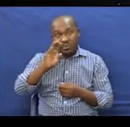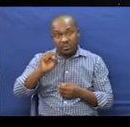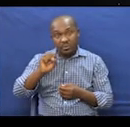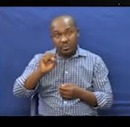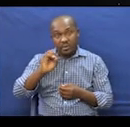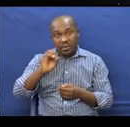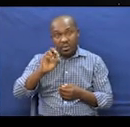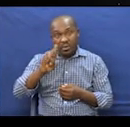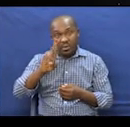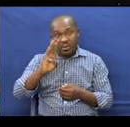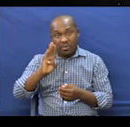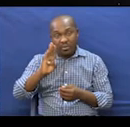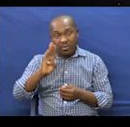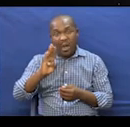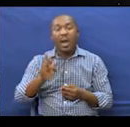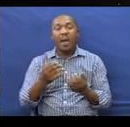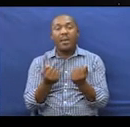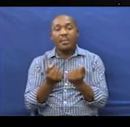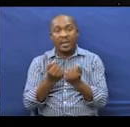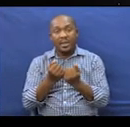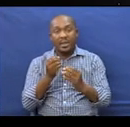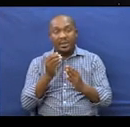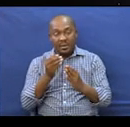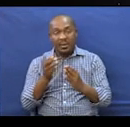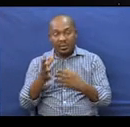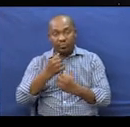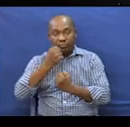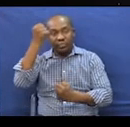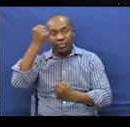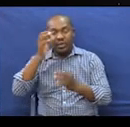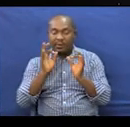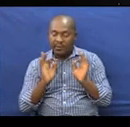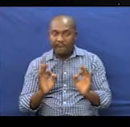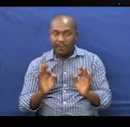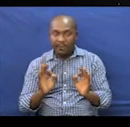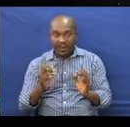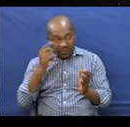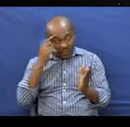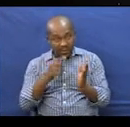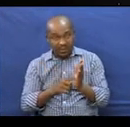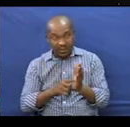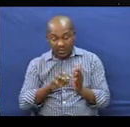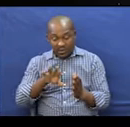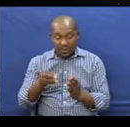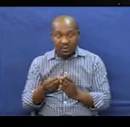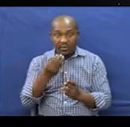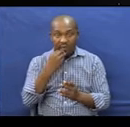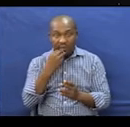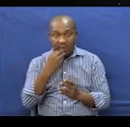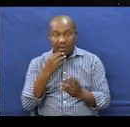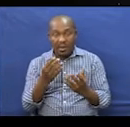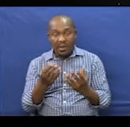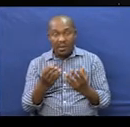Of the body. Now, what are these food substances that are needed to meet the need of the body? We